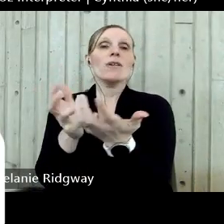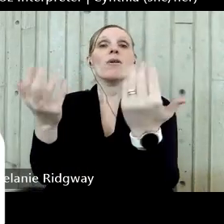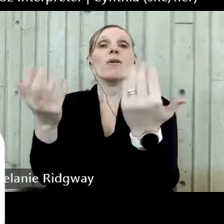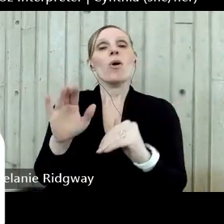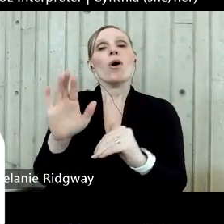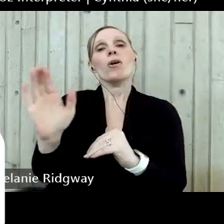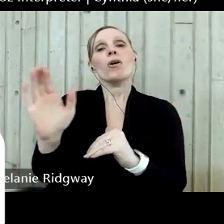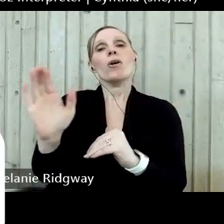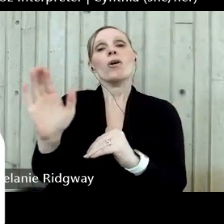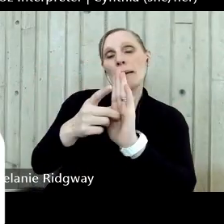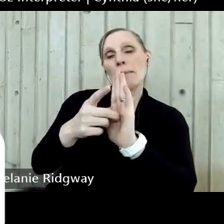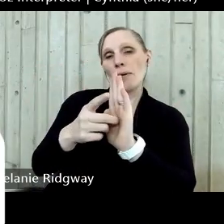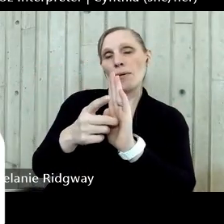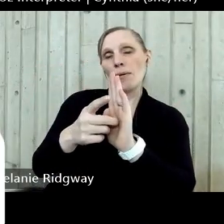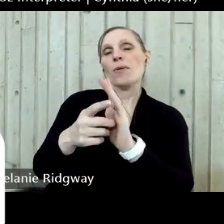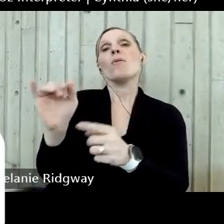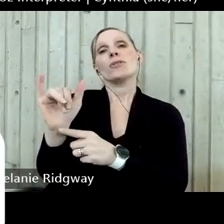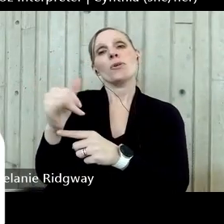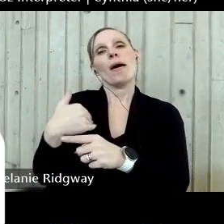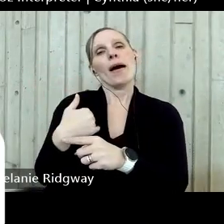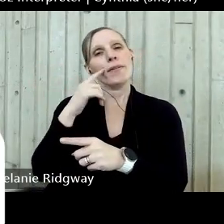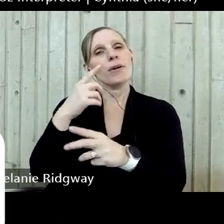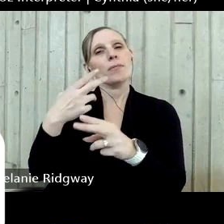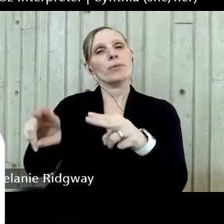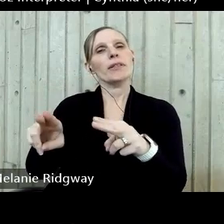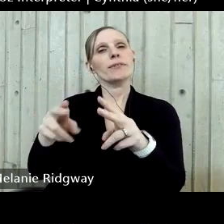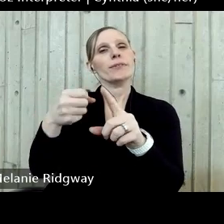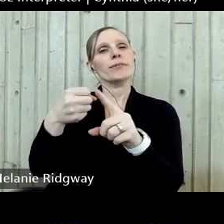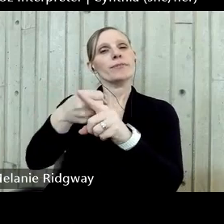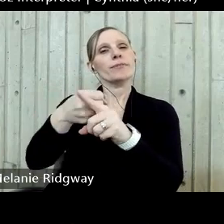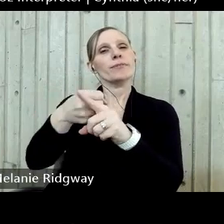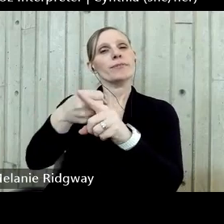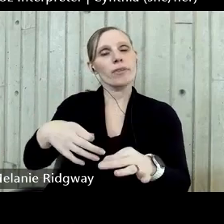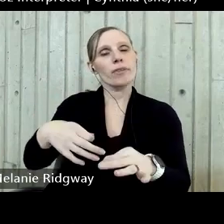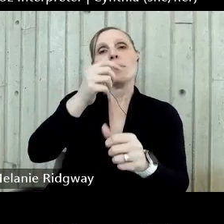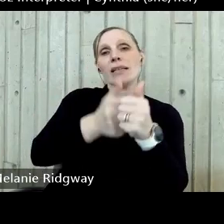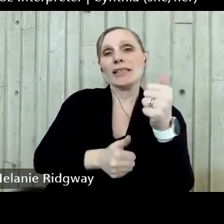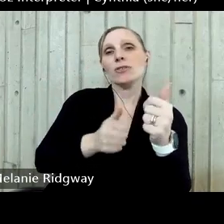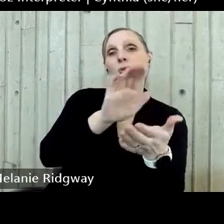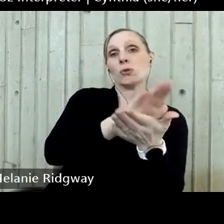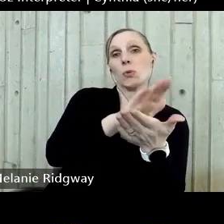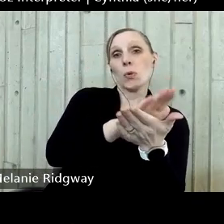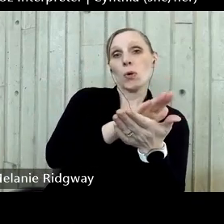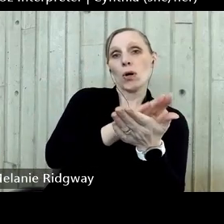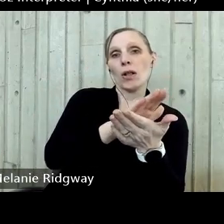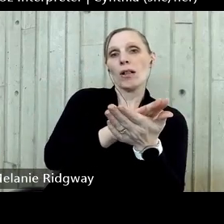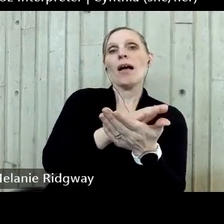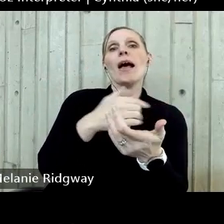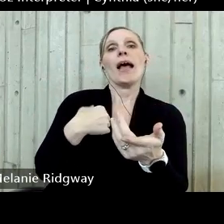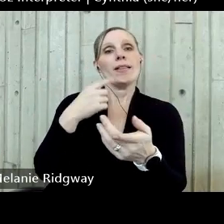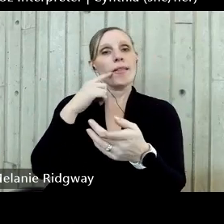a brief overview of the career resources available. And then we wrap up at 1:15.